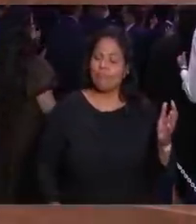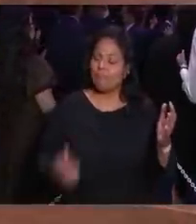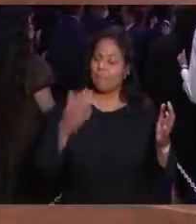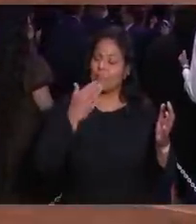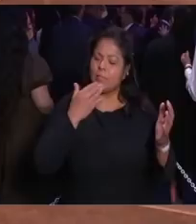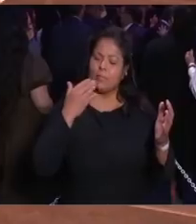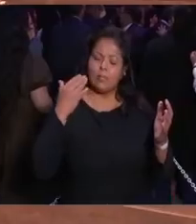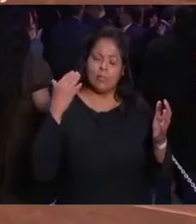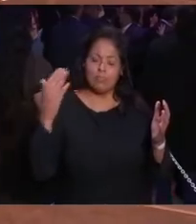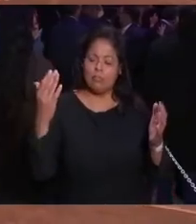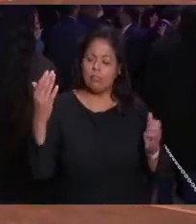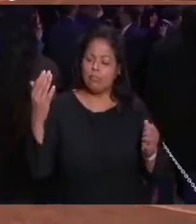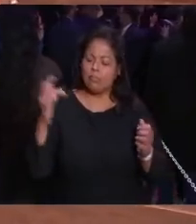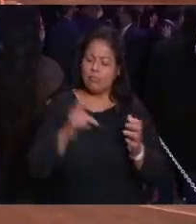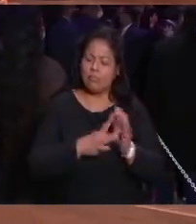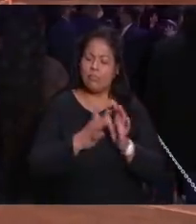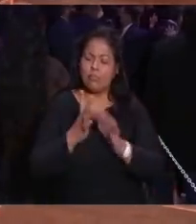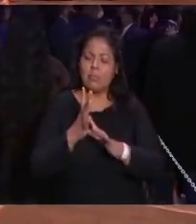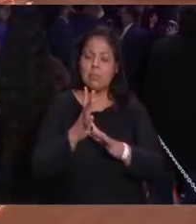Thank you, Jesus.